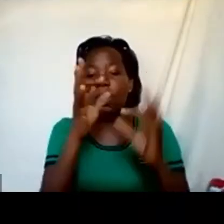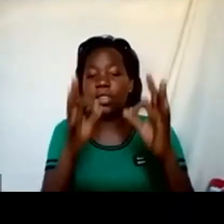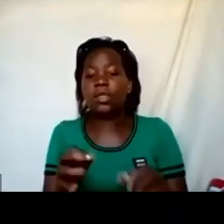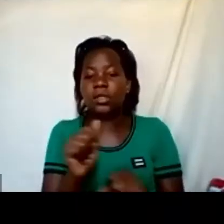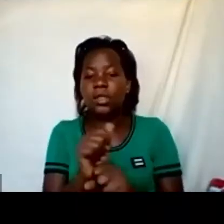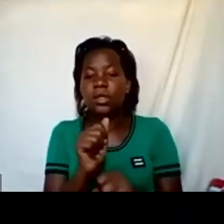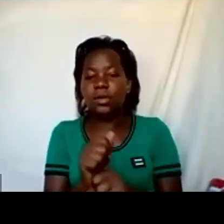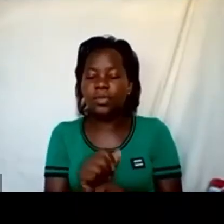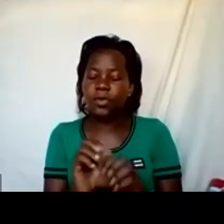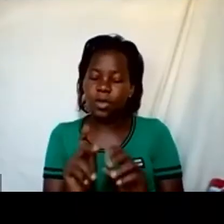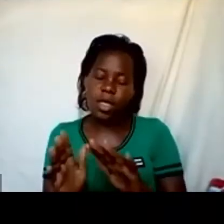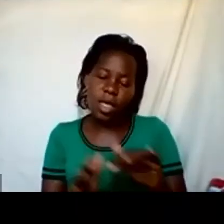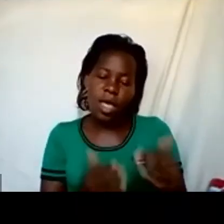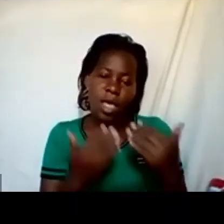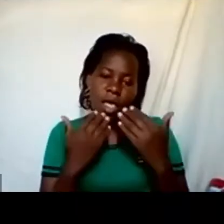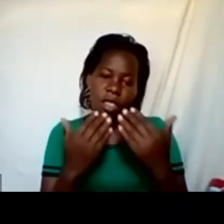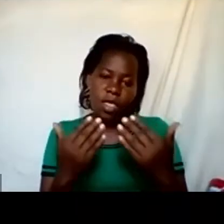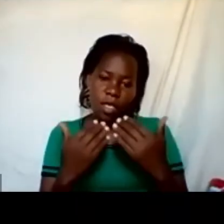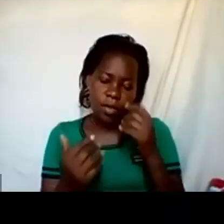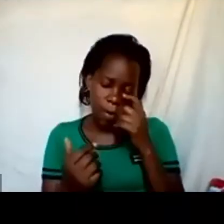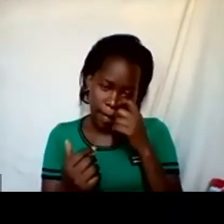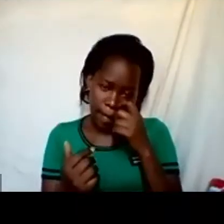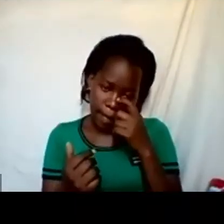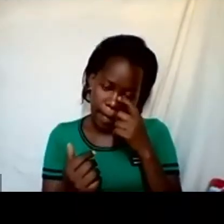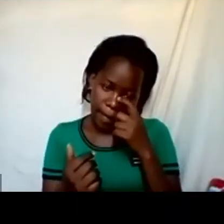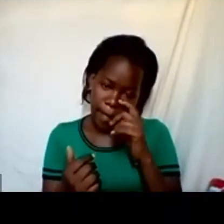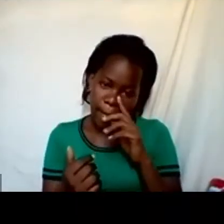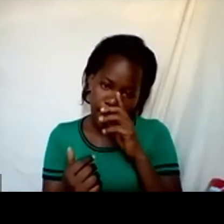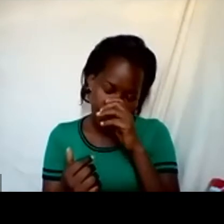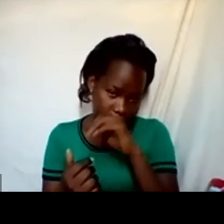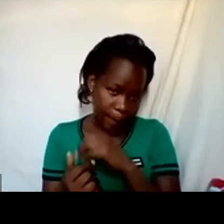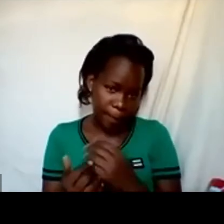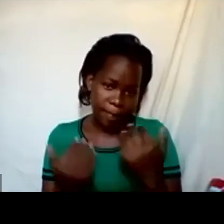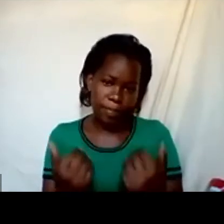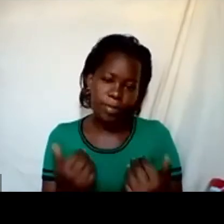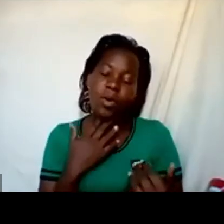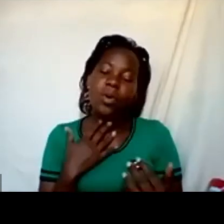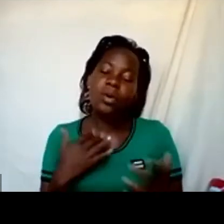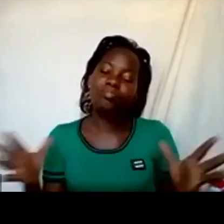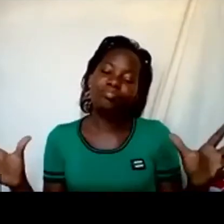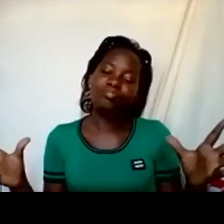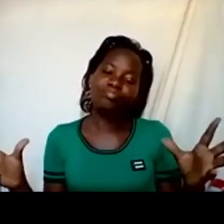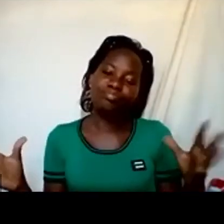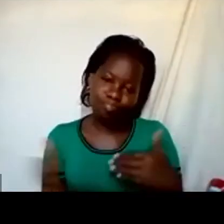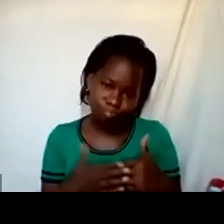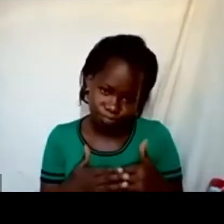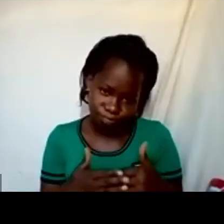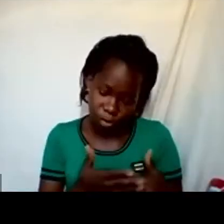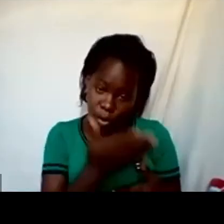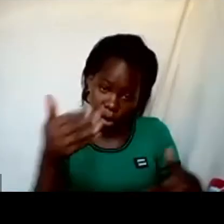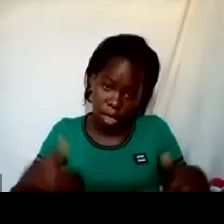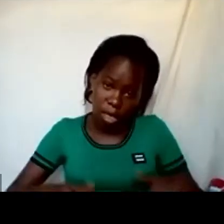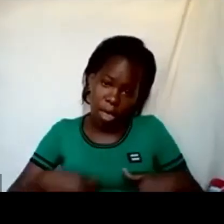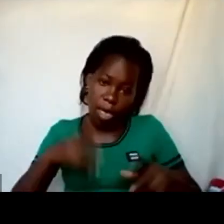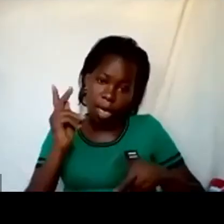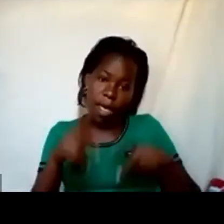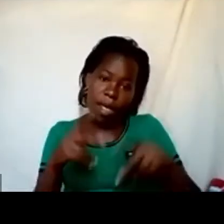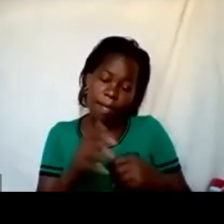much. Here, as I also give the closing remarks, first I'll tell the young people